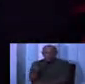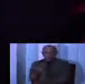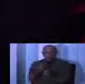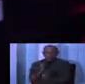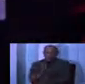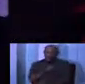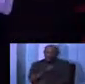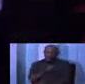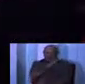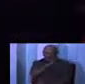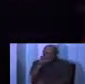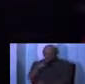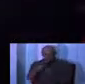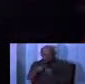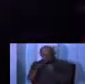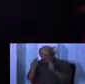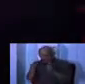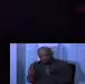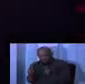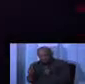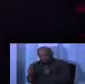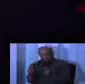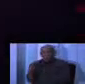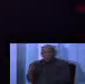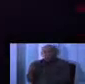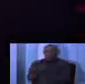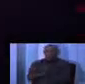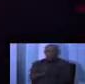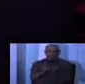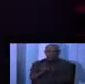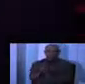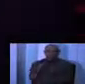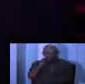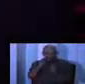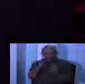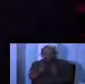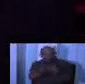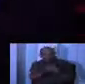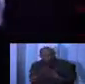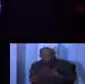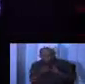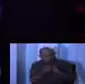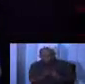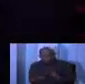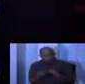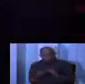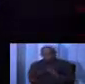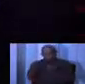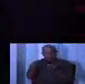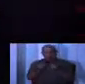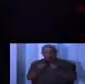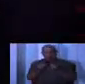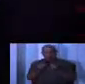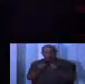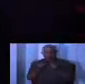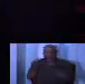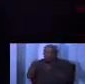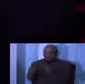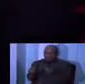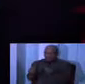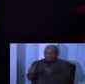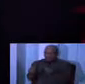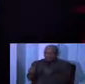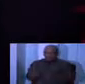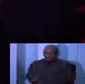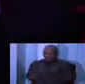really is about this gift of Jesus, this gift of a story given to us, the gift of a life,